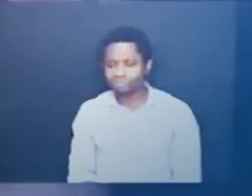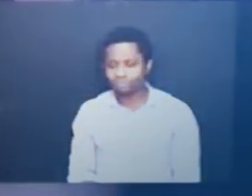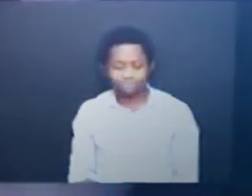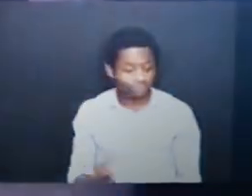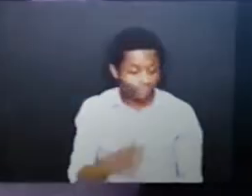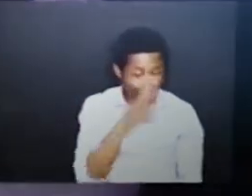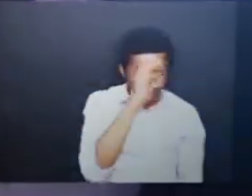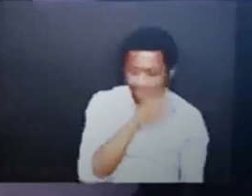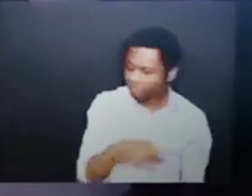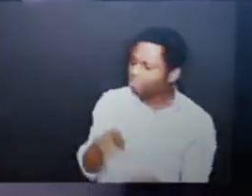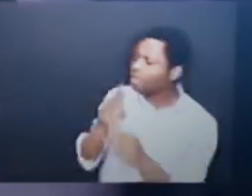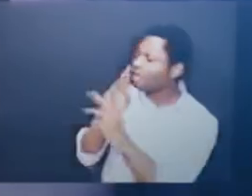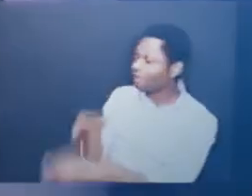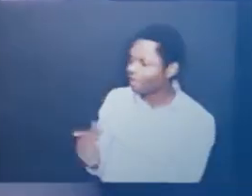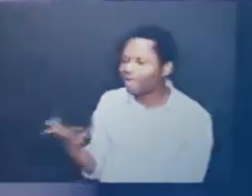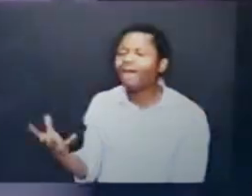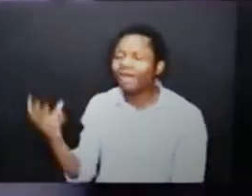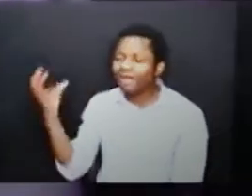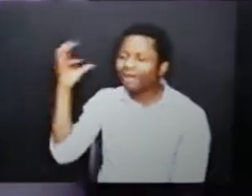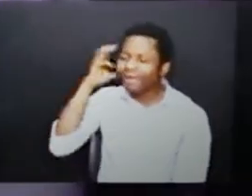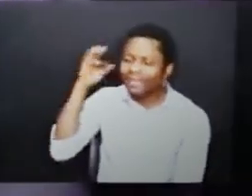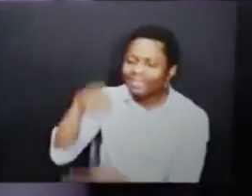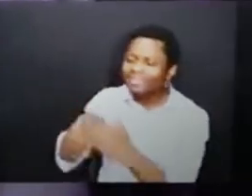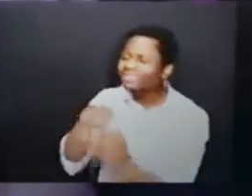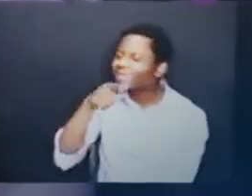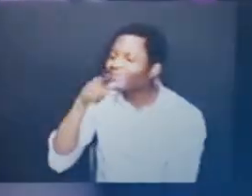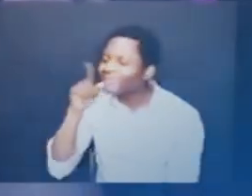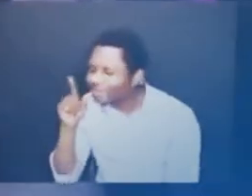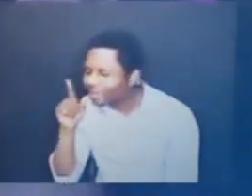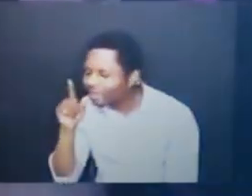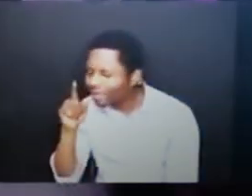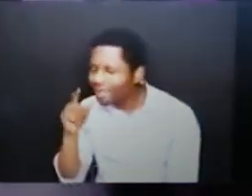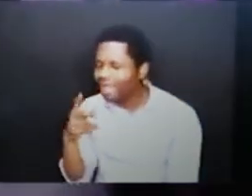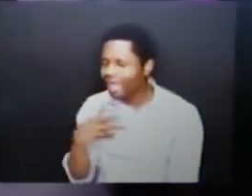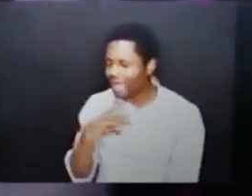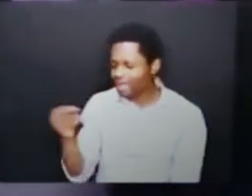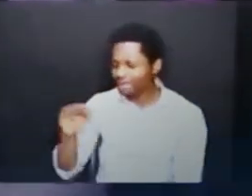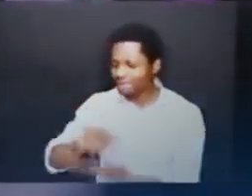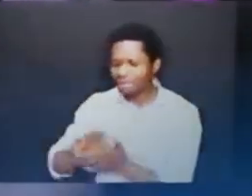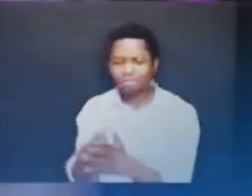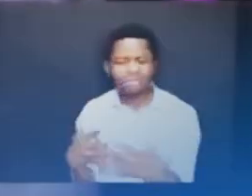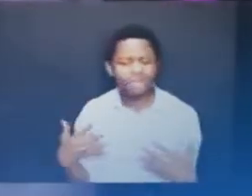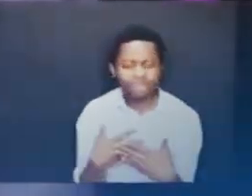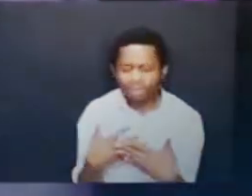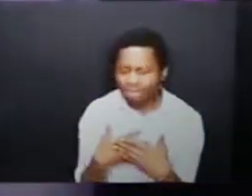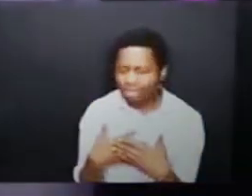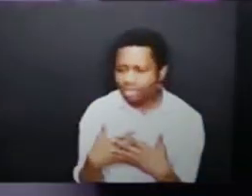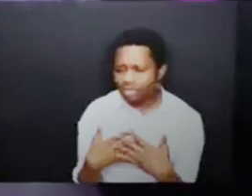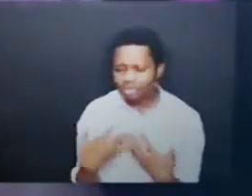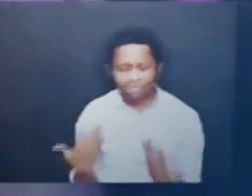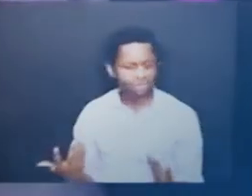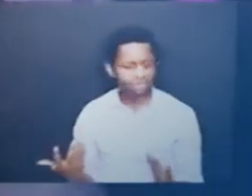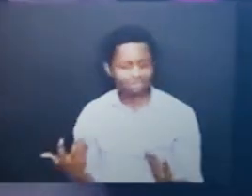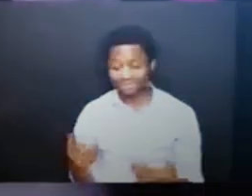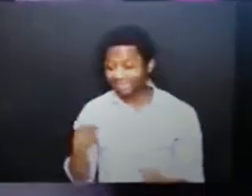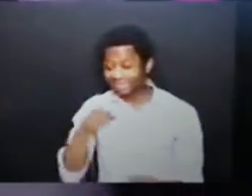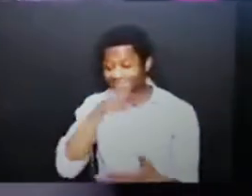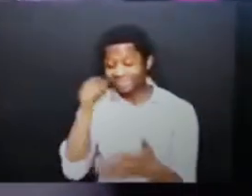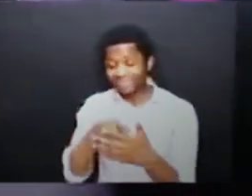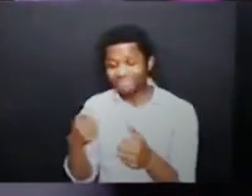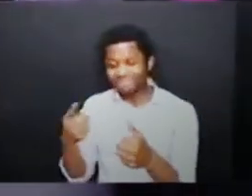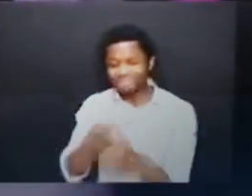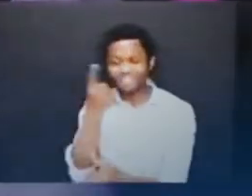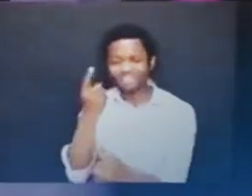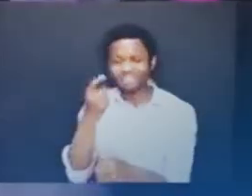He answered, I heard you in the garden and I was afraid. This is the first time the word